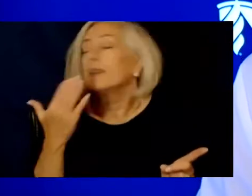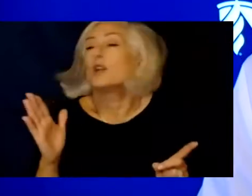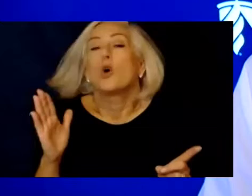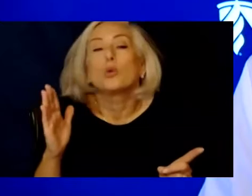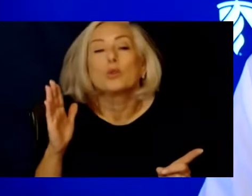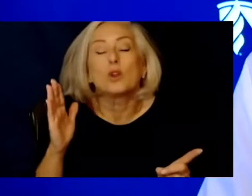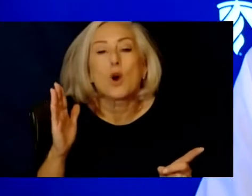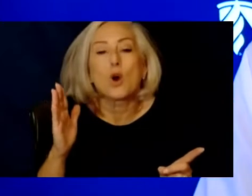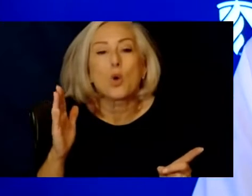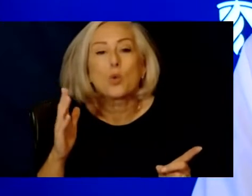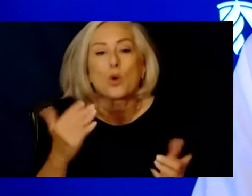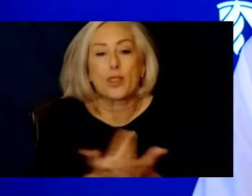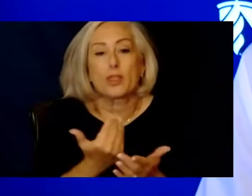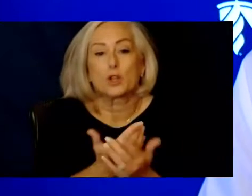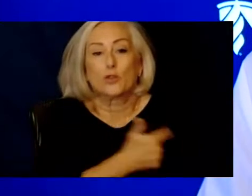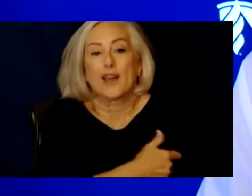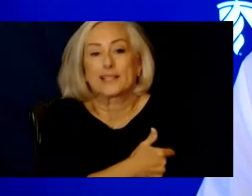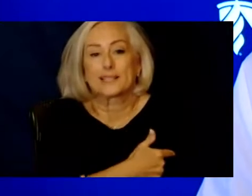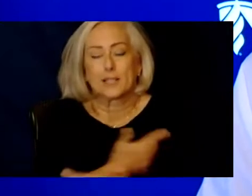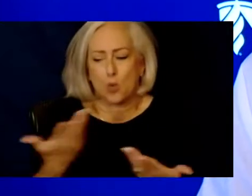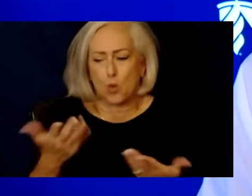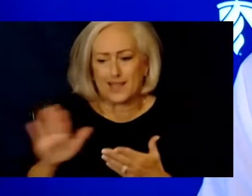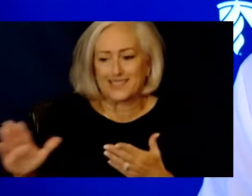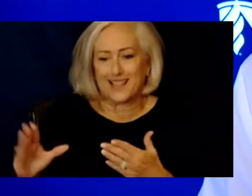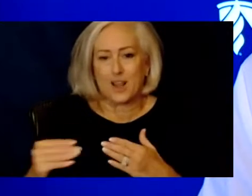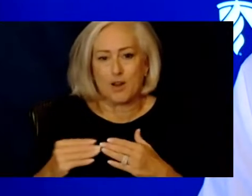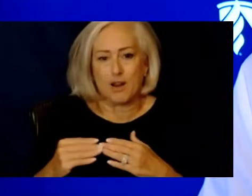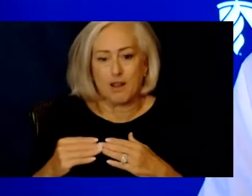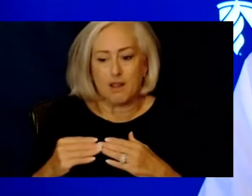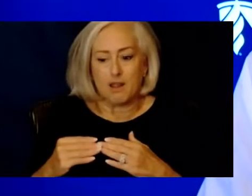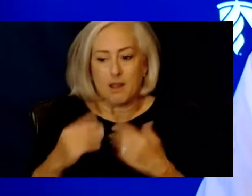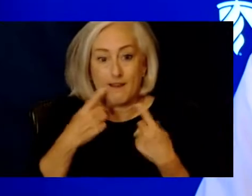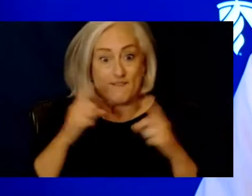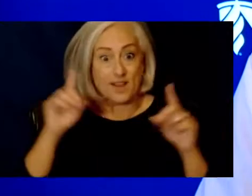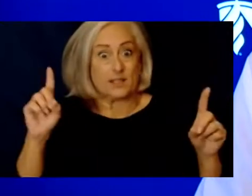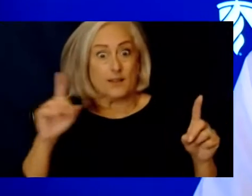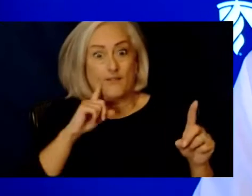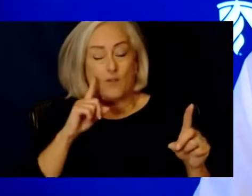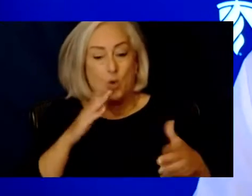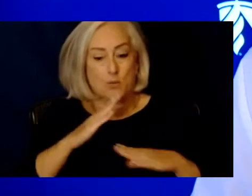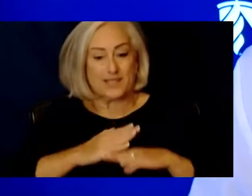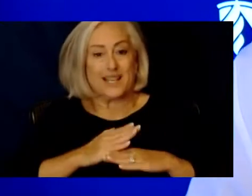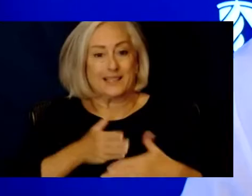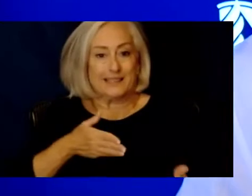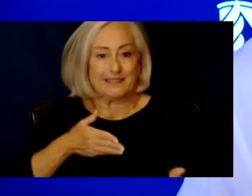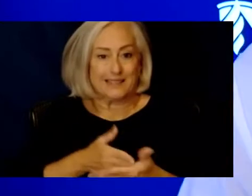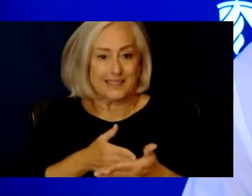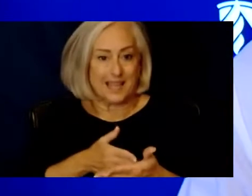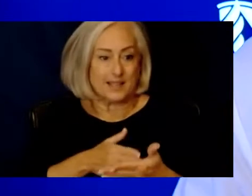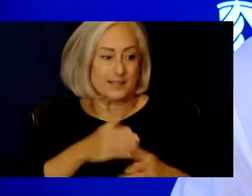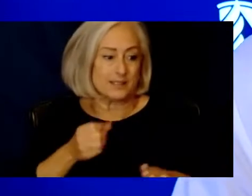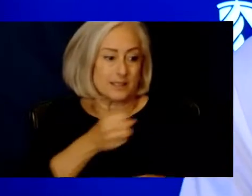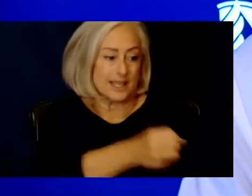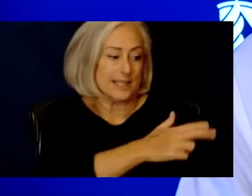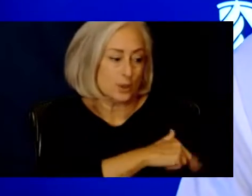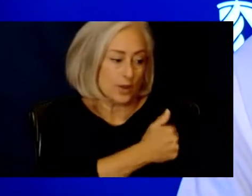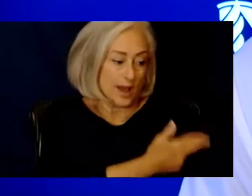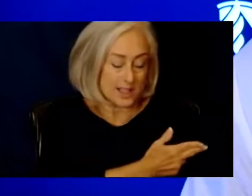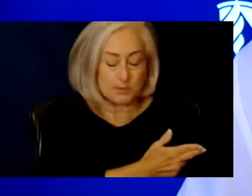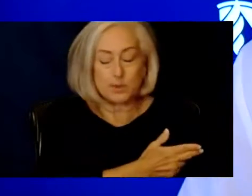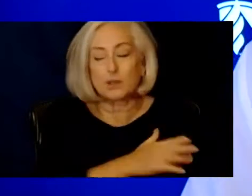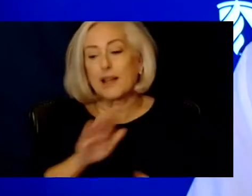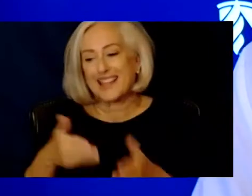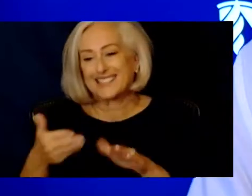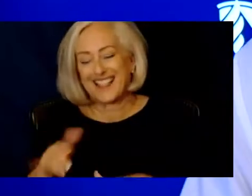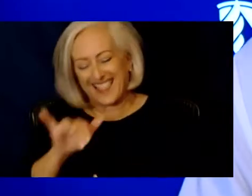is, what is their effectiveness at protecting you against hospitalization, severe disease, and death? And I think that's the data we really want. Is